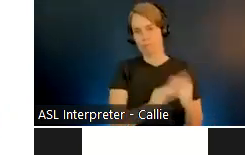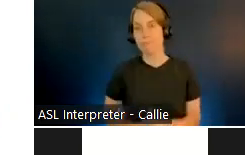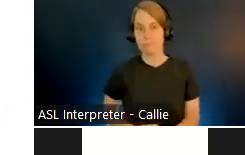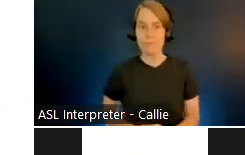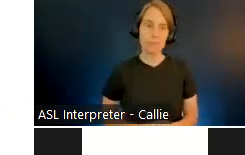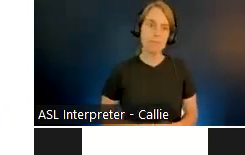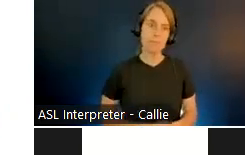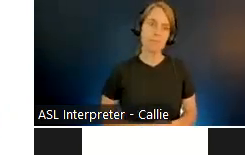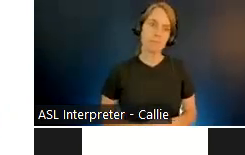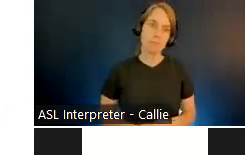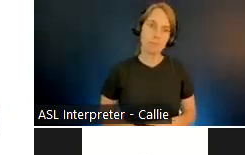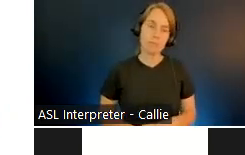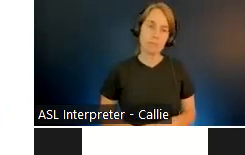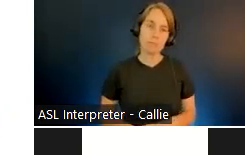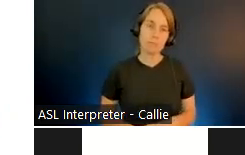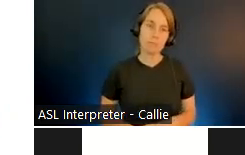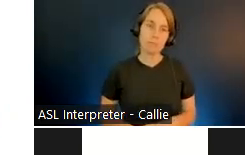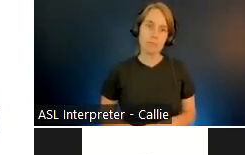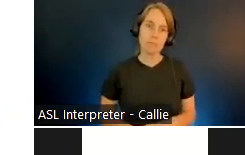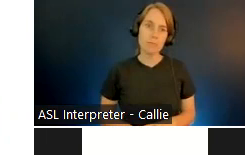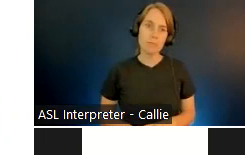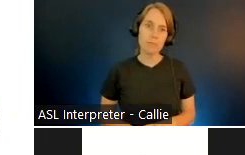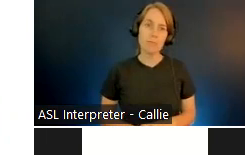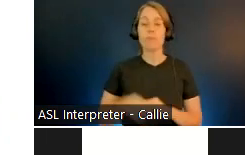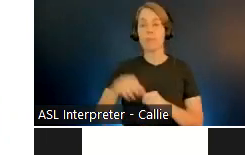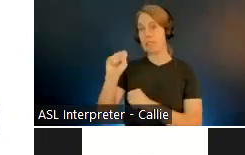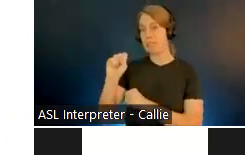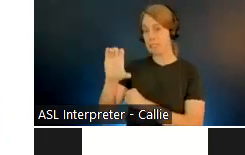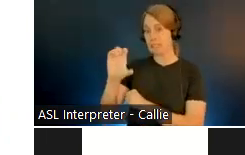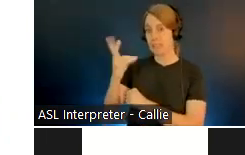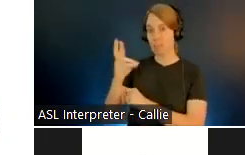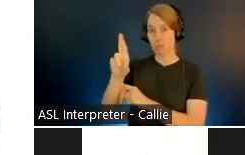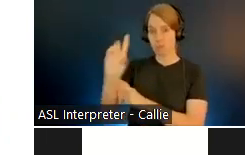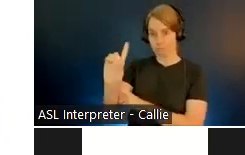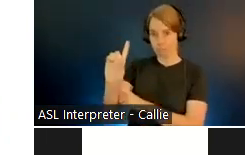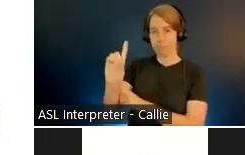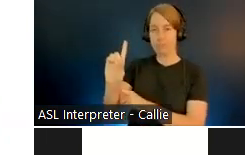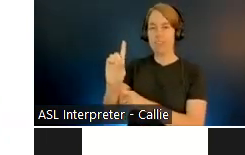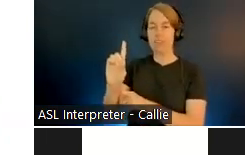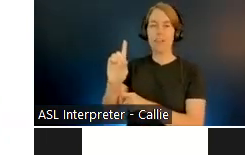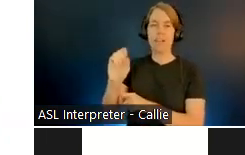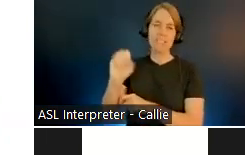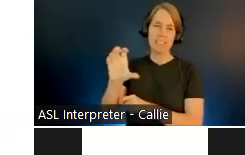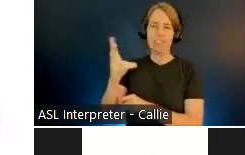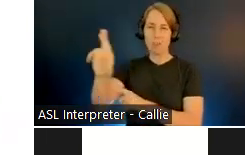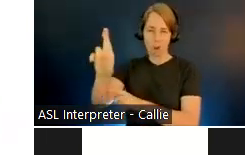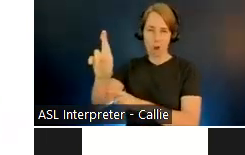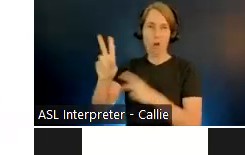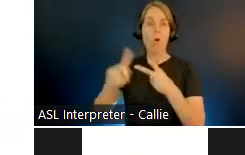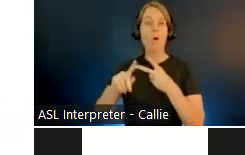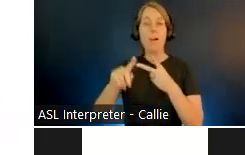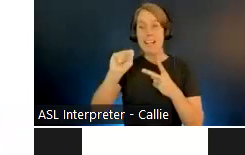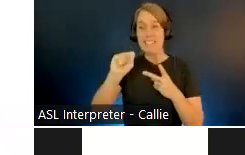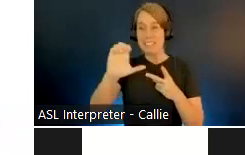Now, how can South Carolina Vocational Rehabilitation Department or the South Carolina Commission for the